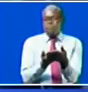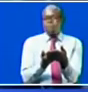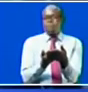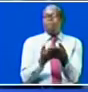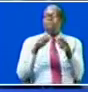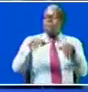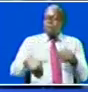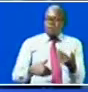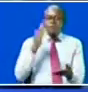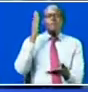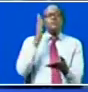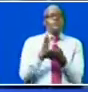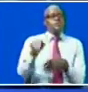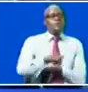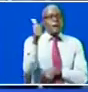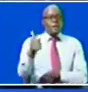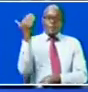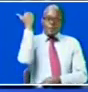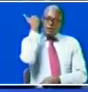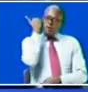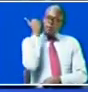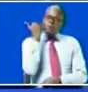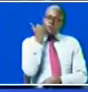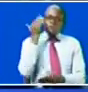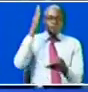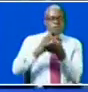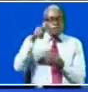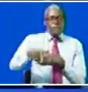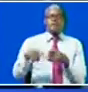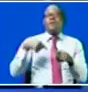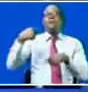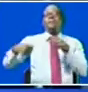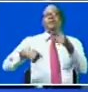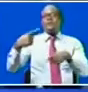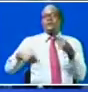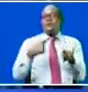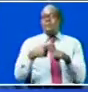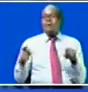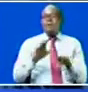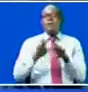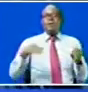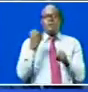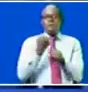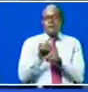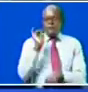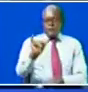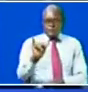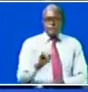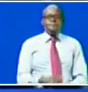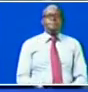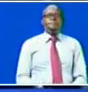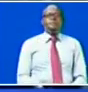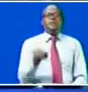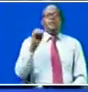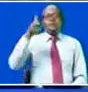Whether in the pending petition or through any other court to stop these proceedings, but he has not done that.